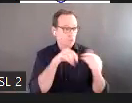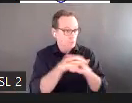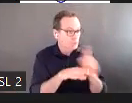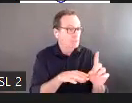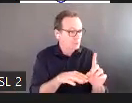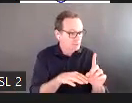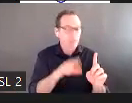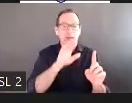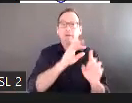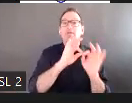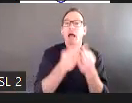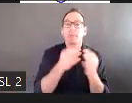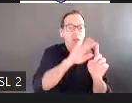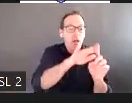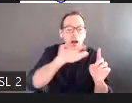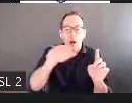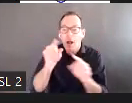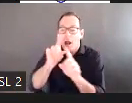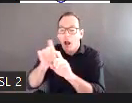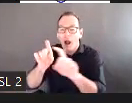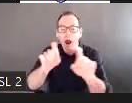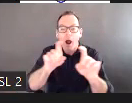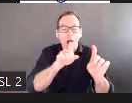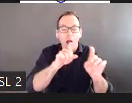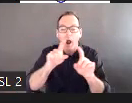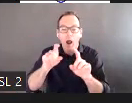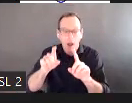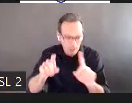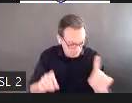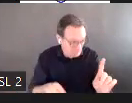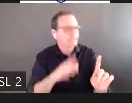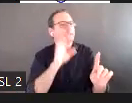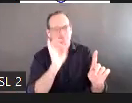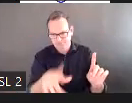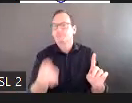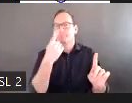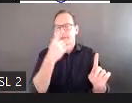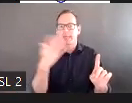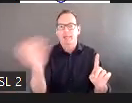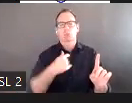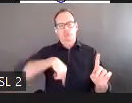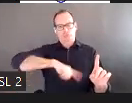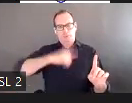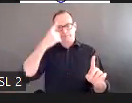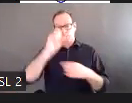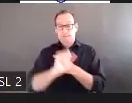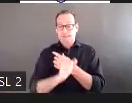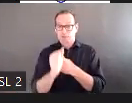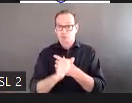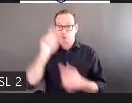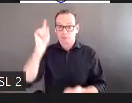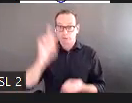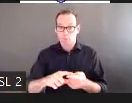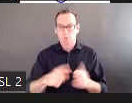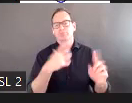elderly gentleman and were able to restrain his firearms for the safekeeping of the public. So